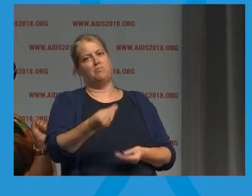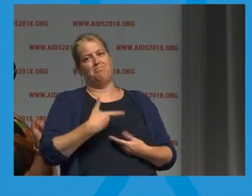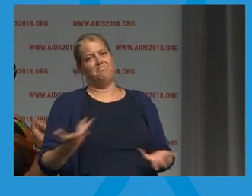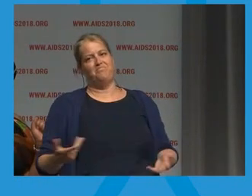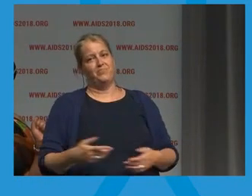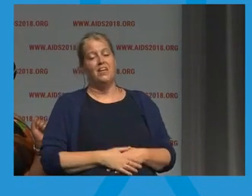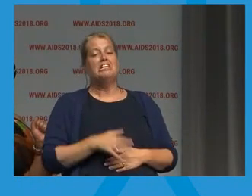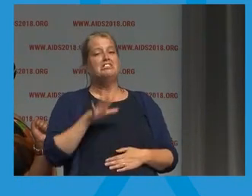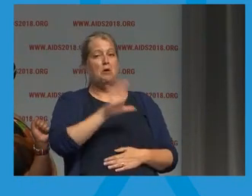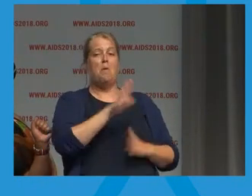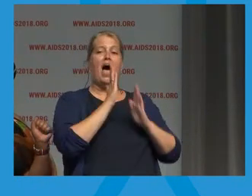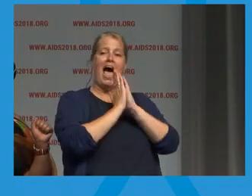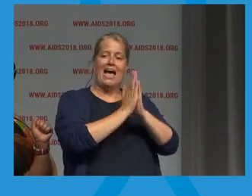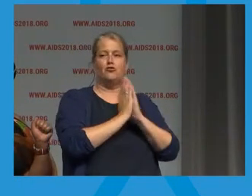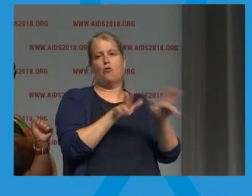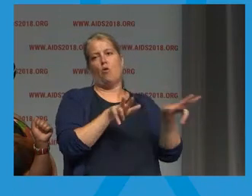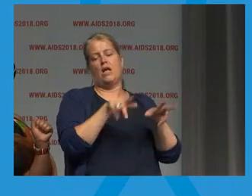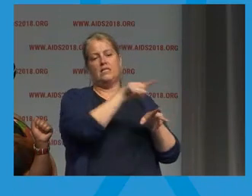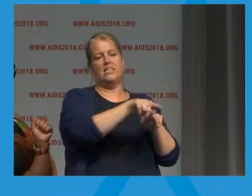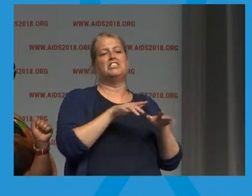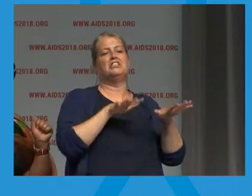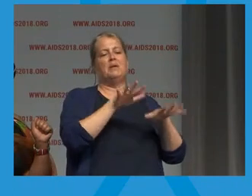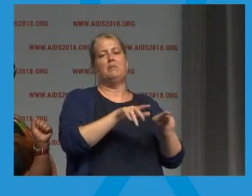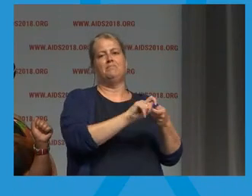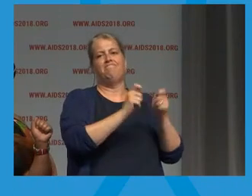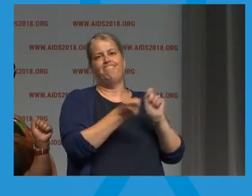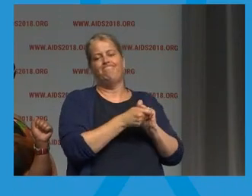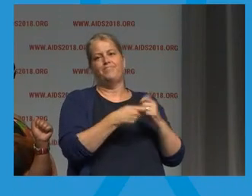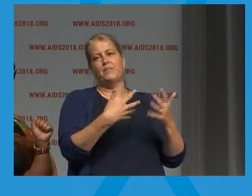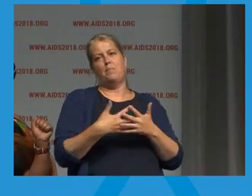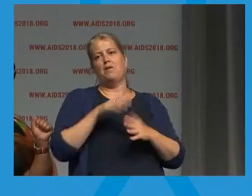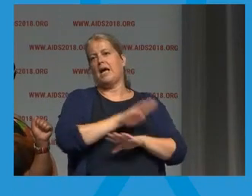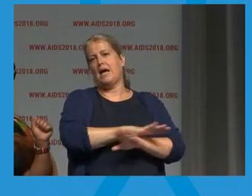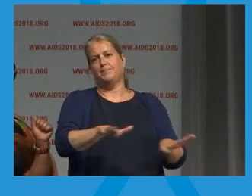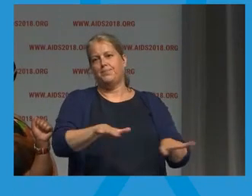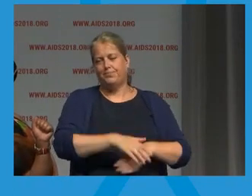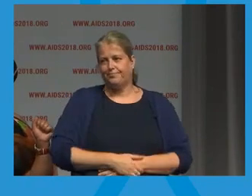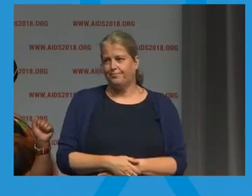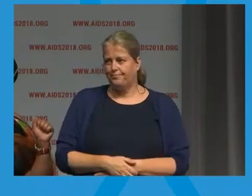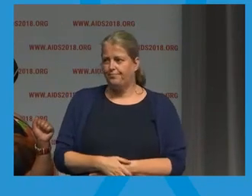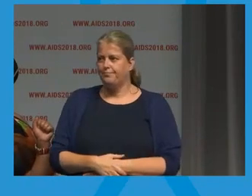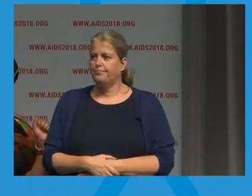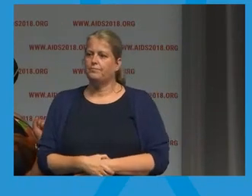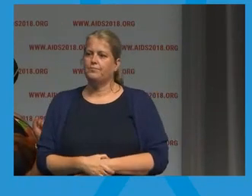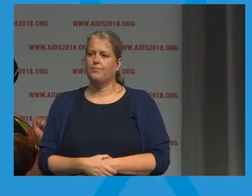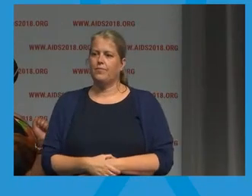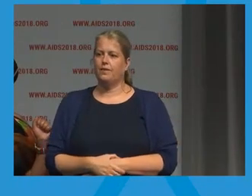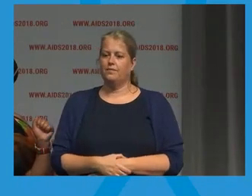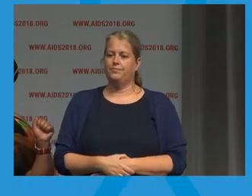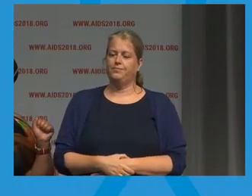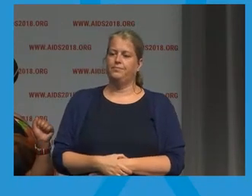AIDS 2020 in Trump's America.